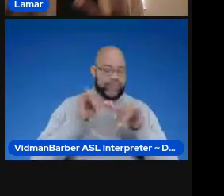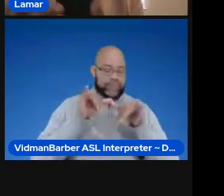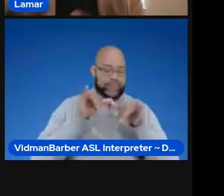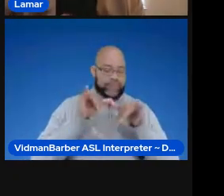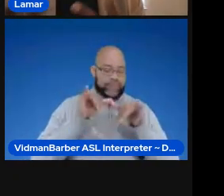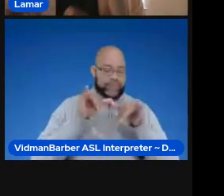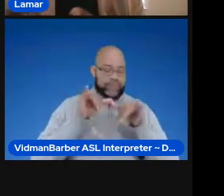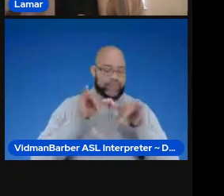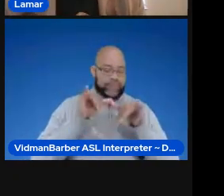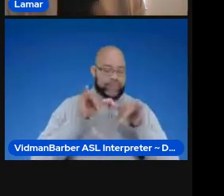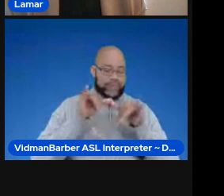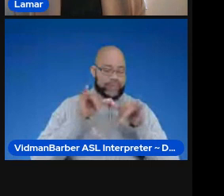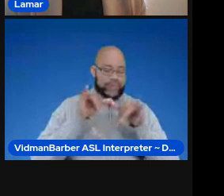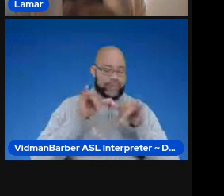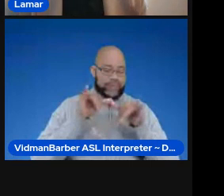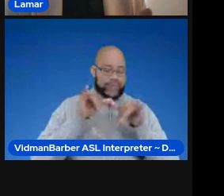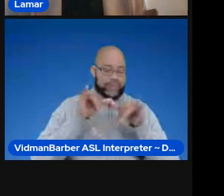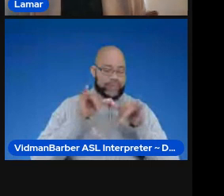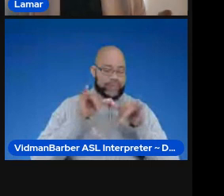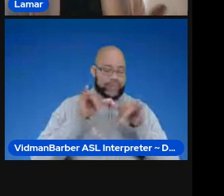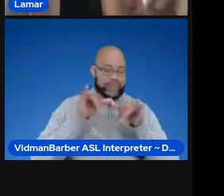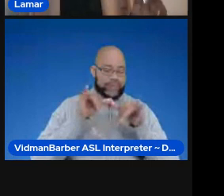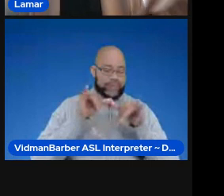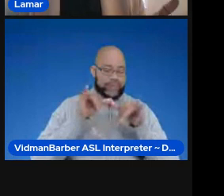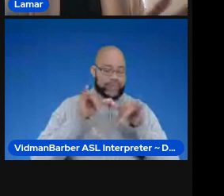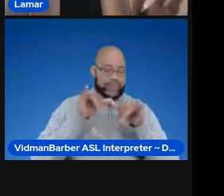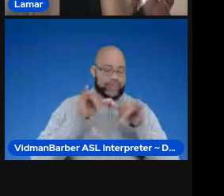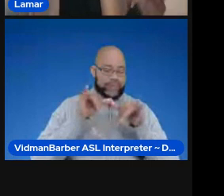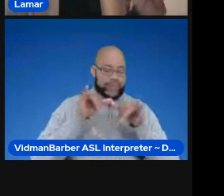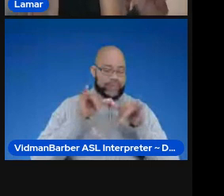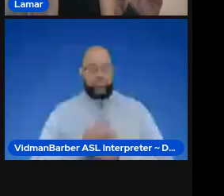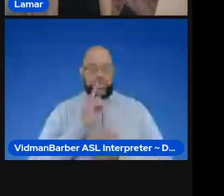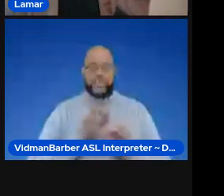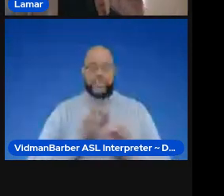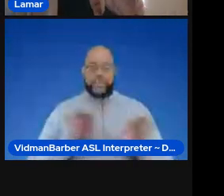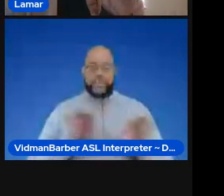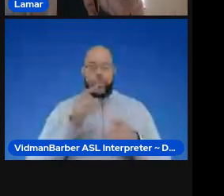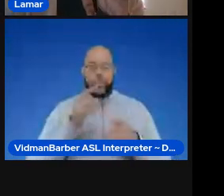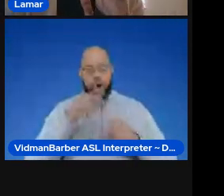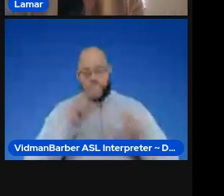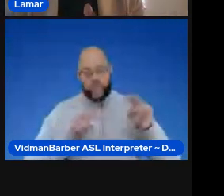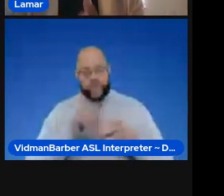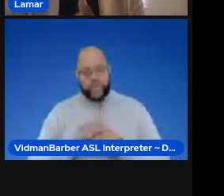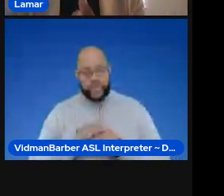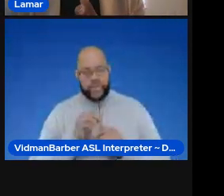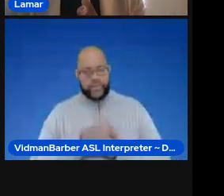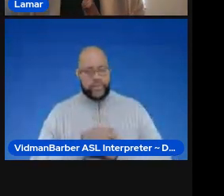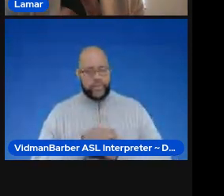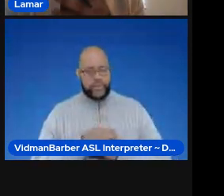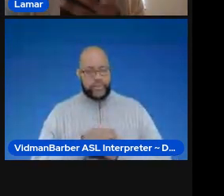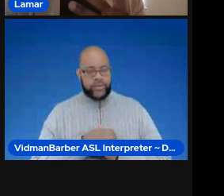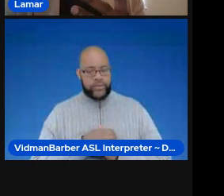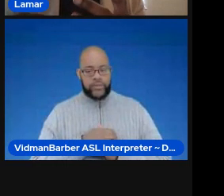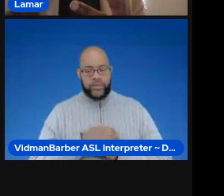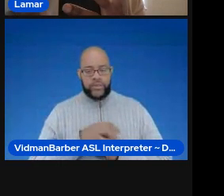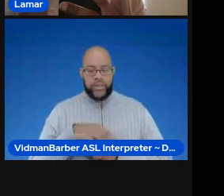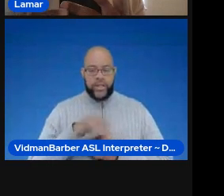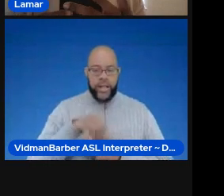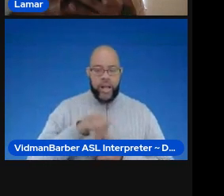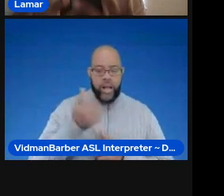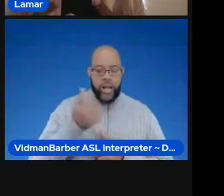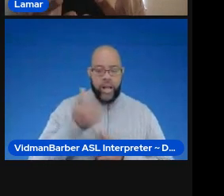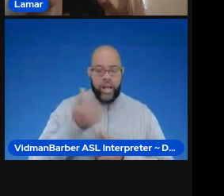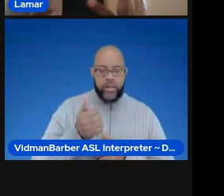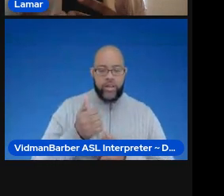the vaginal epithelial cells, very similar to what we observed in the extracellular matrix component. So